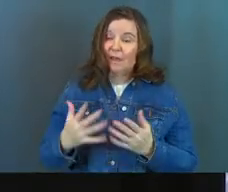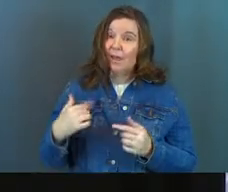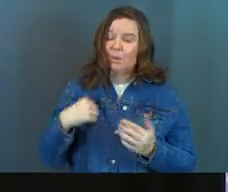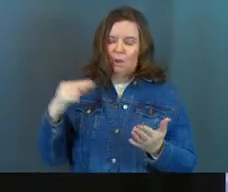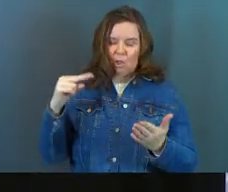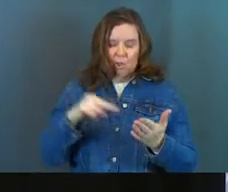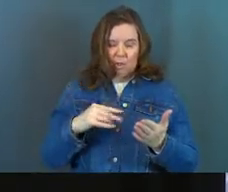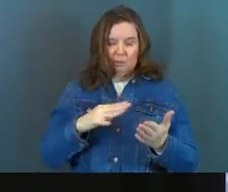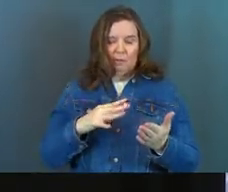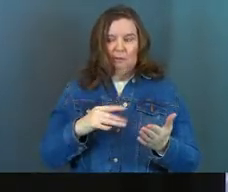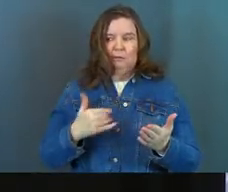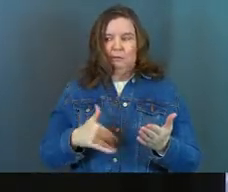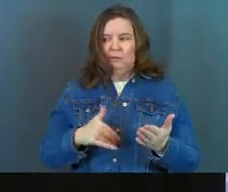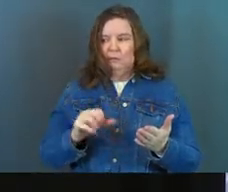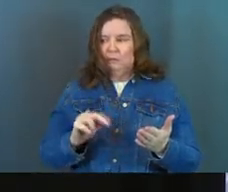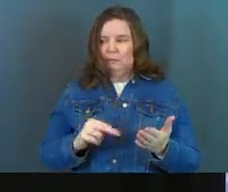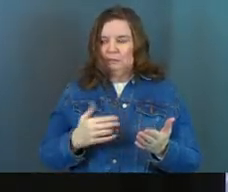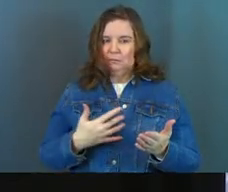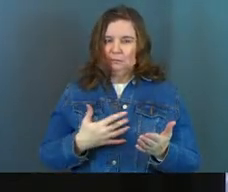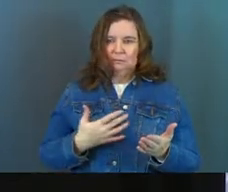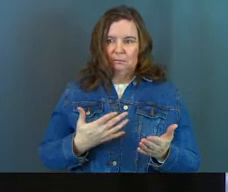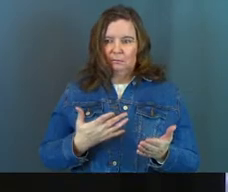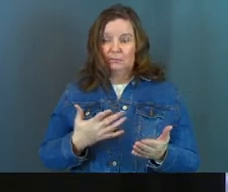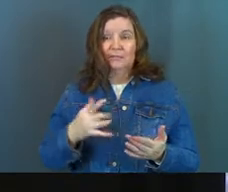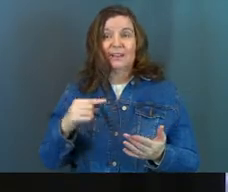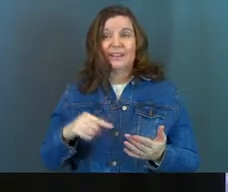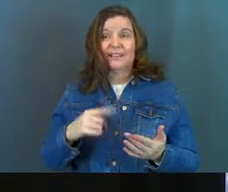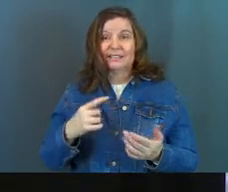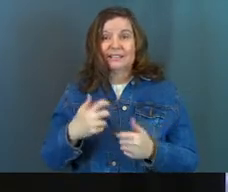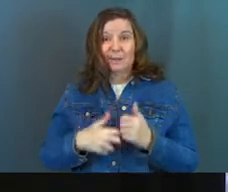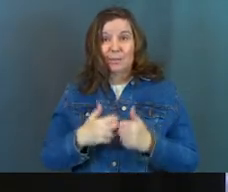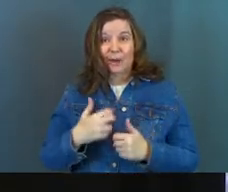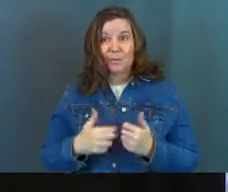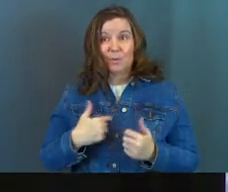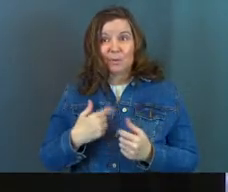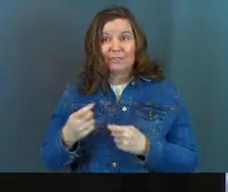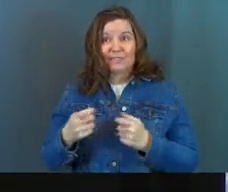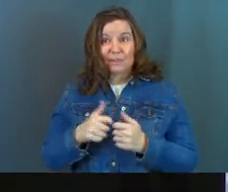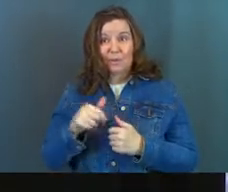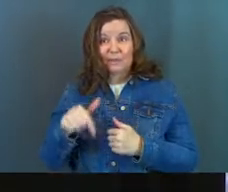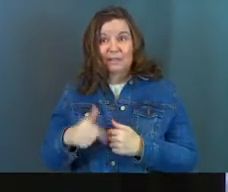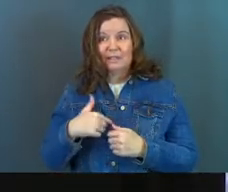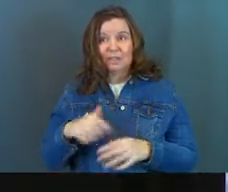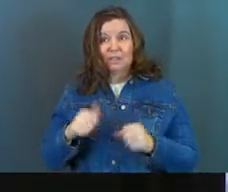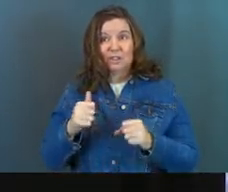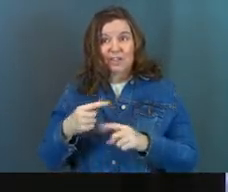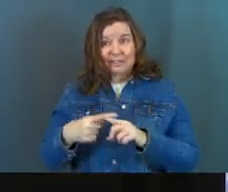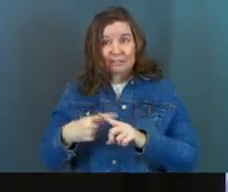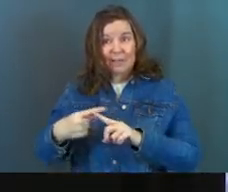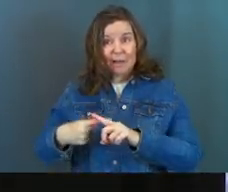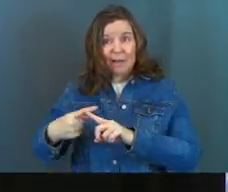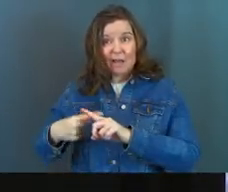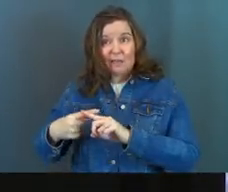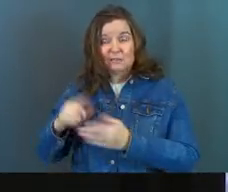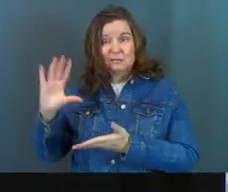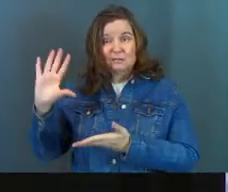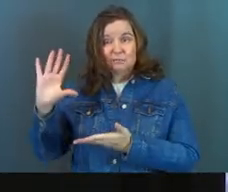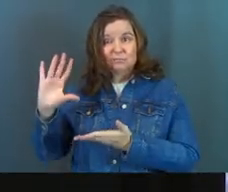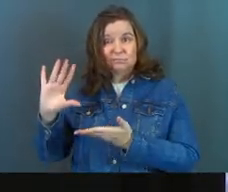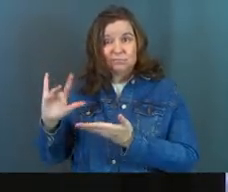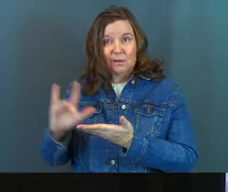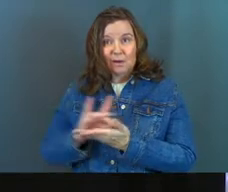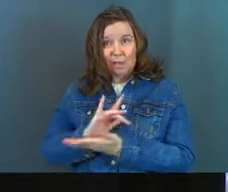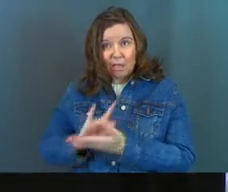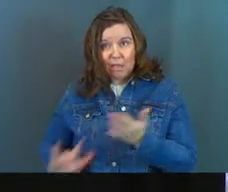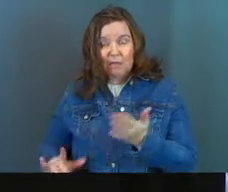And we're looking at that in January, and it's like, you know, this is a problem. We've got to deal with this. And it took us months to deal with the credit